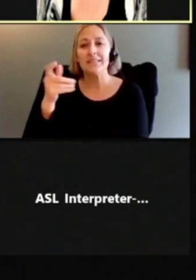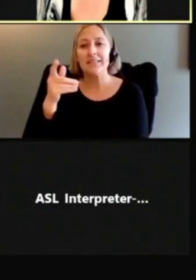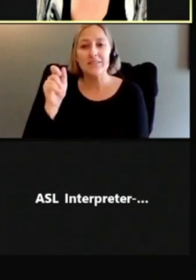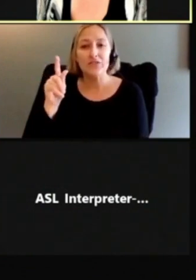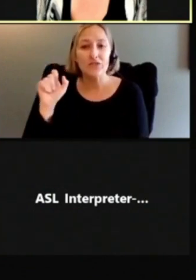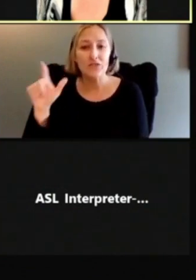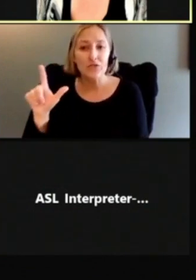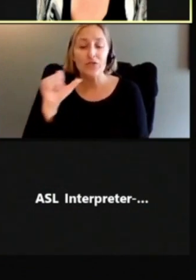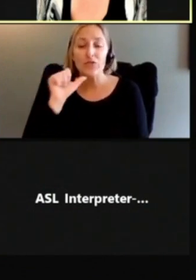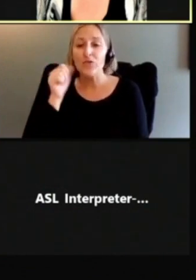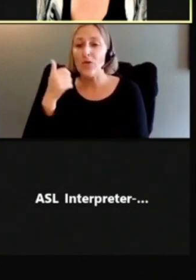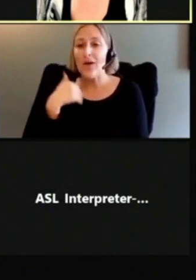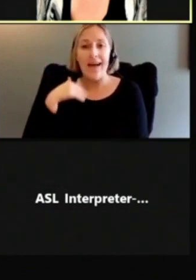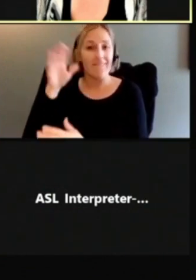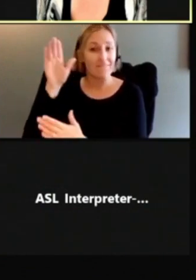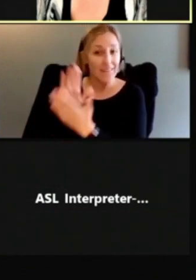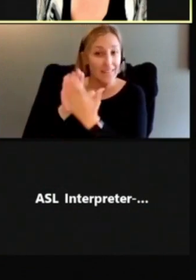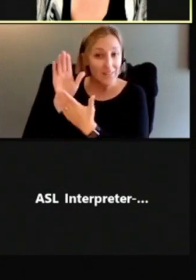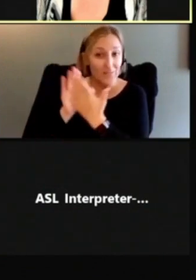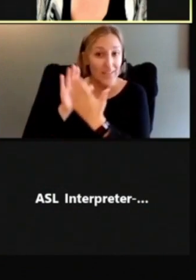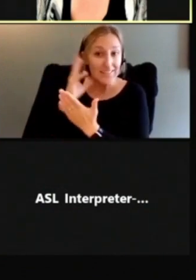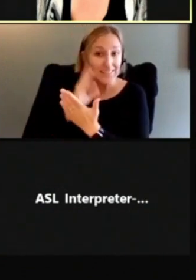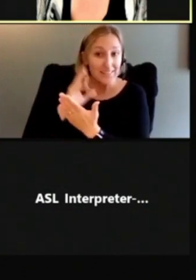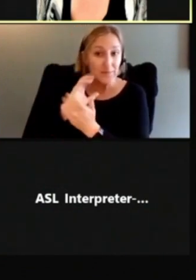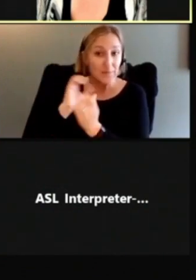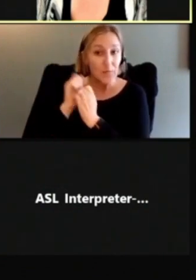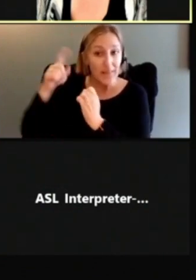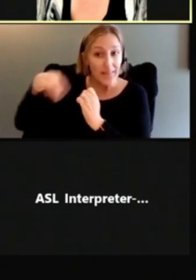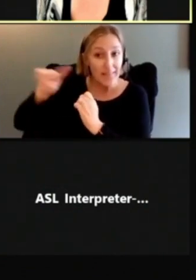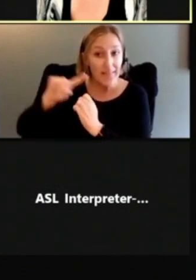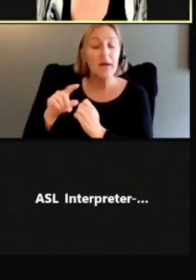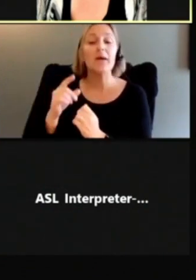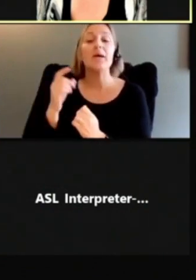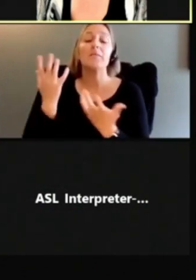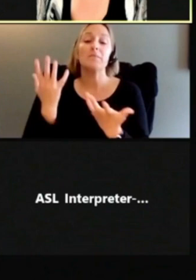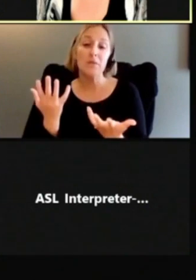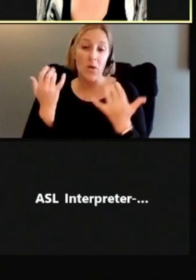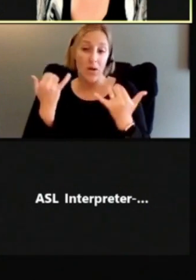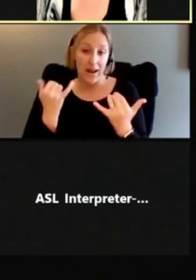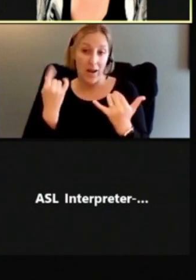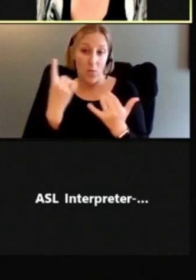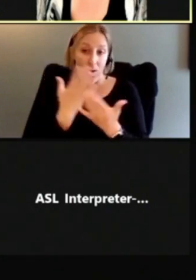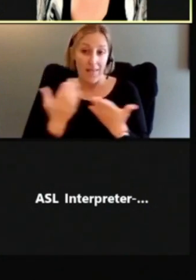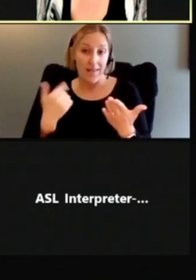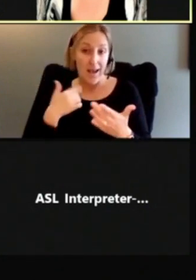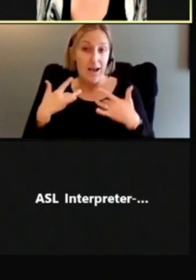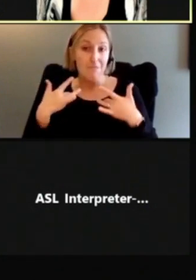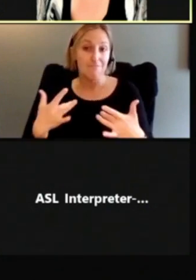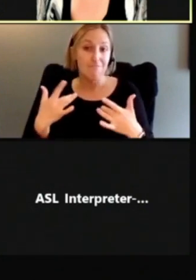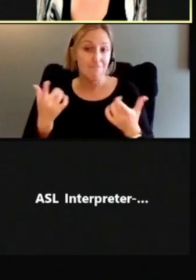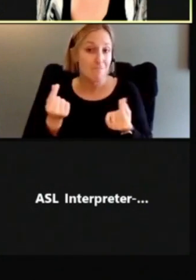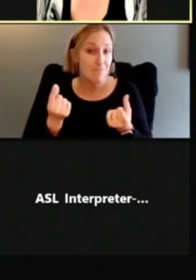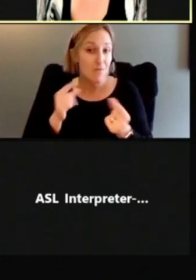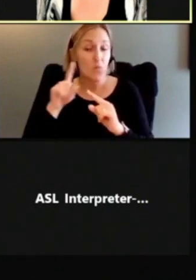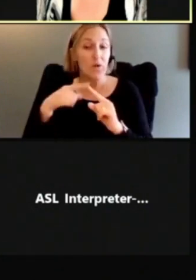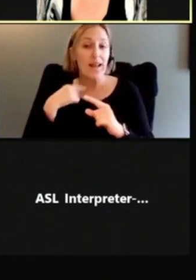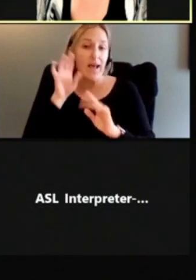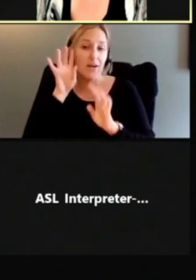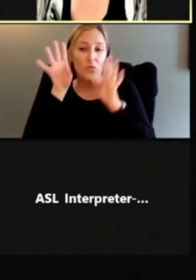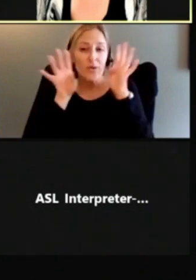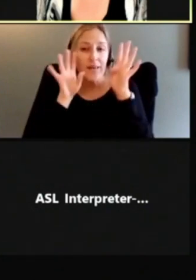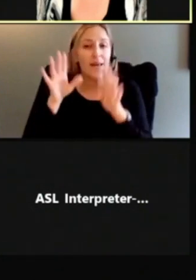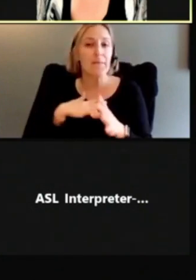face. So one of the things I do kind of at the onset of creating my learning